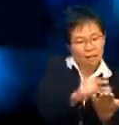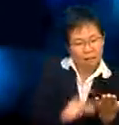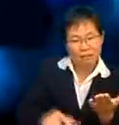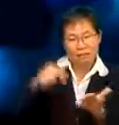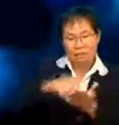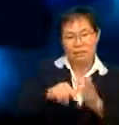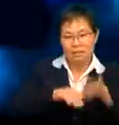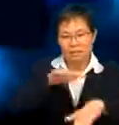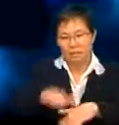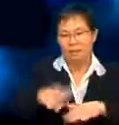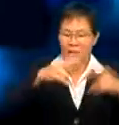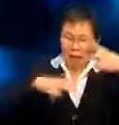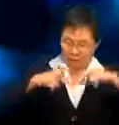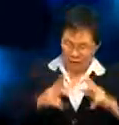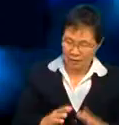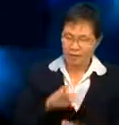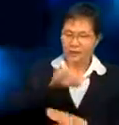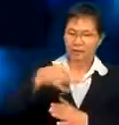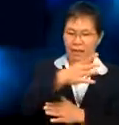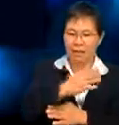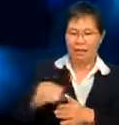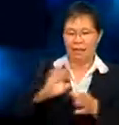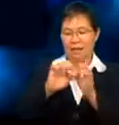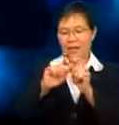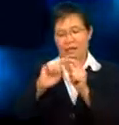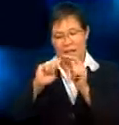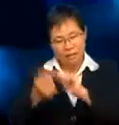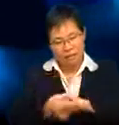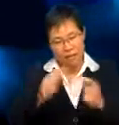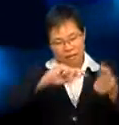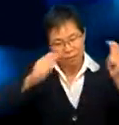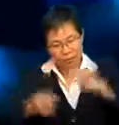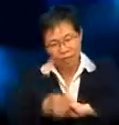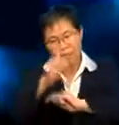step is called analyzing and interpreting data.